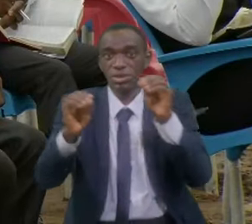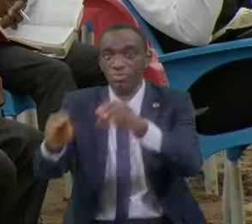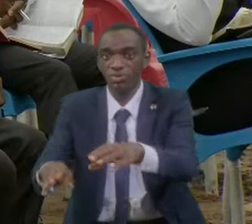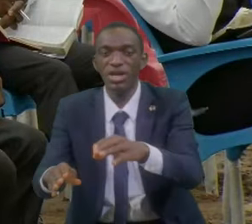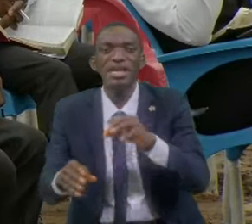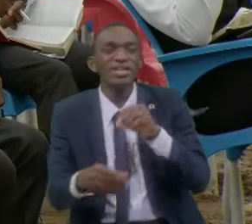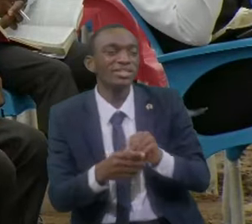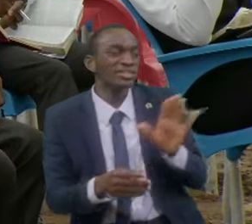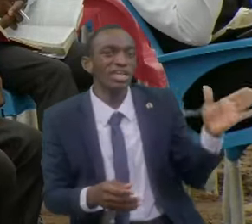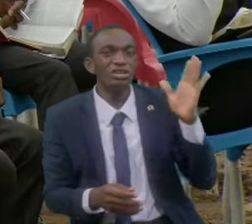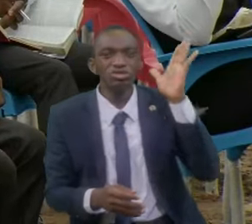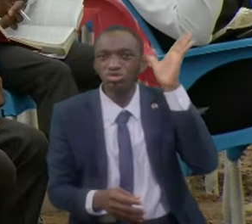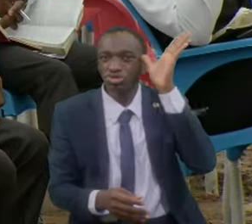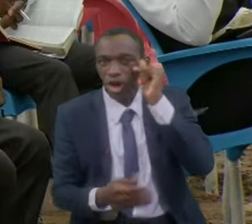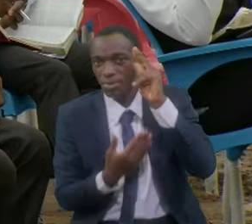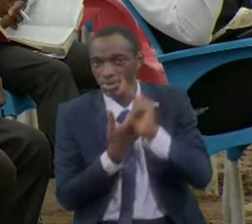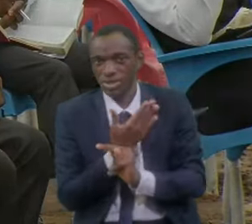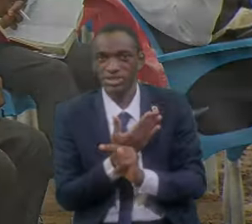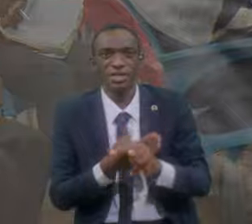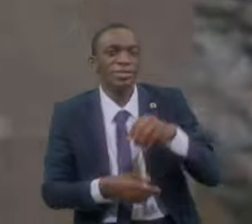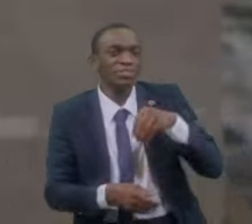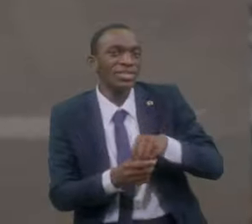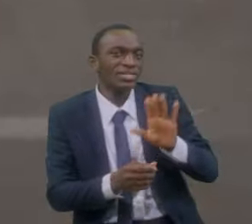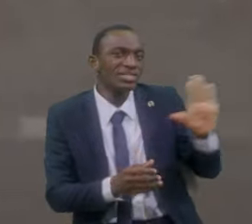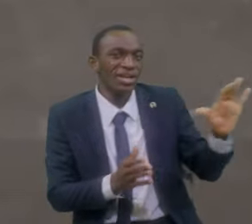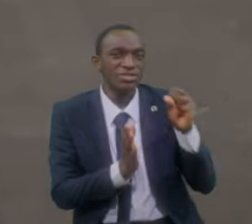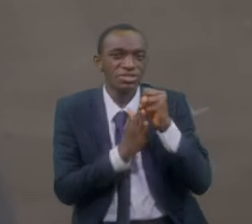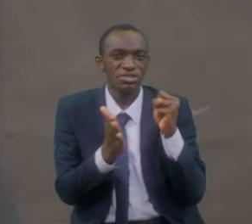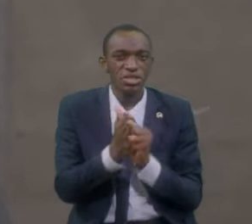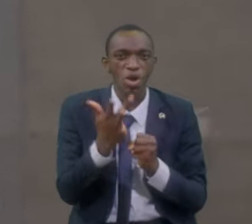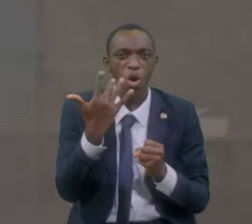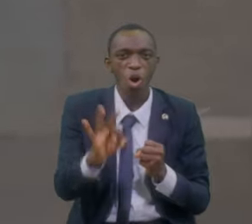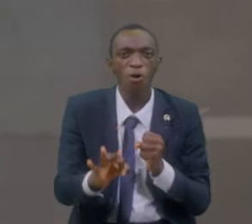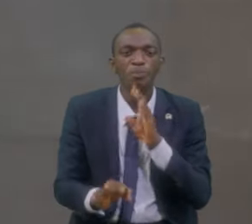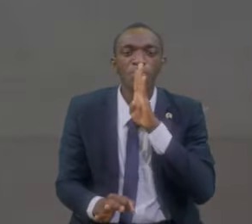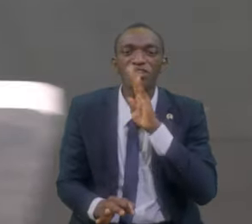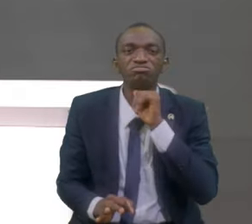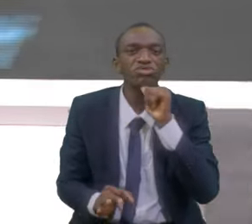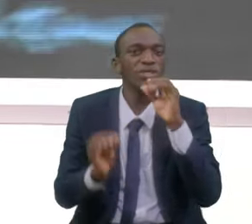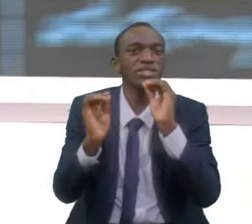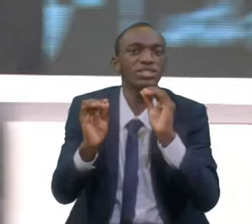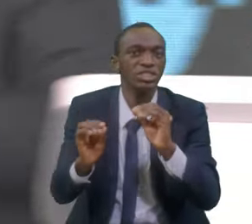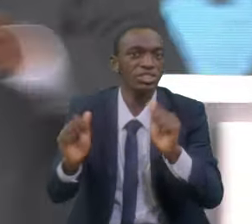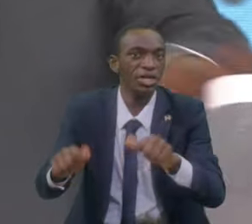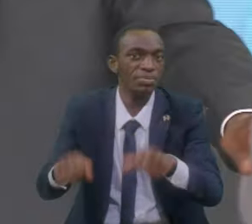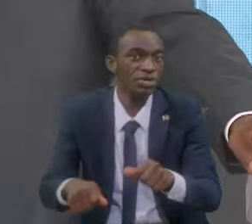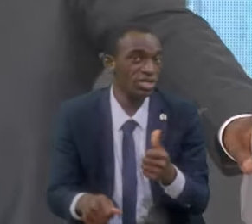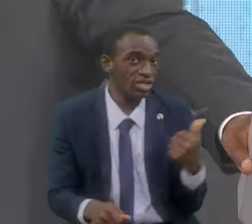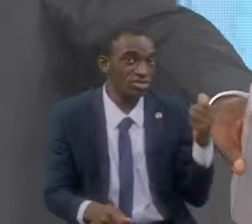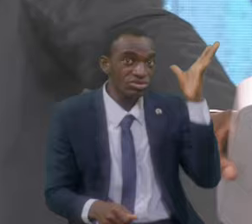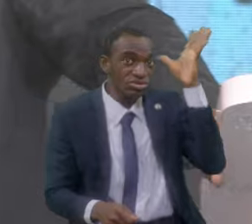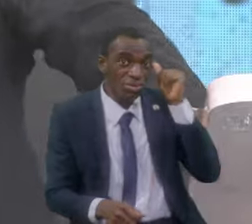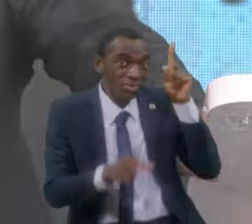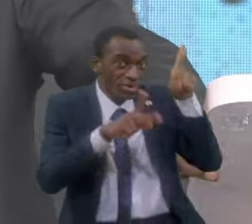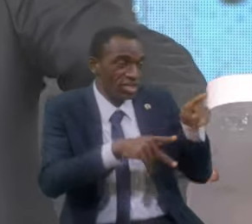incorrigibility, in their state of being unteachable, they hand over and hand